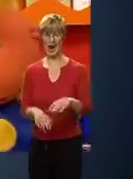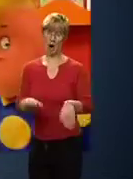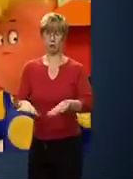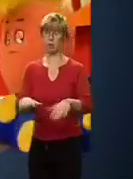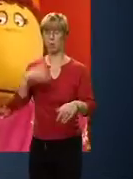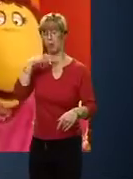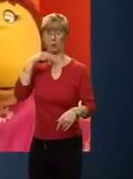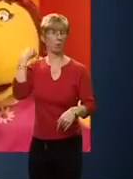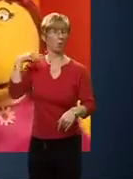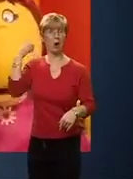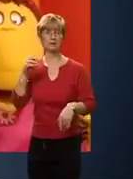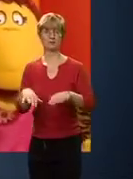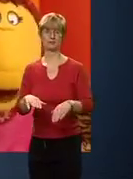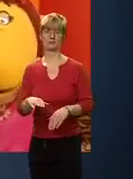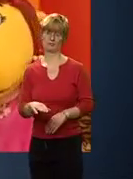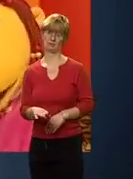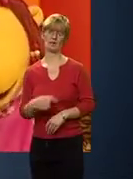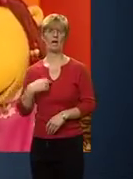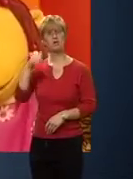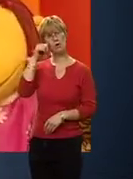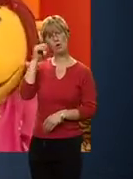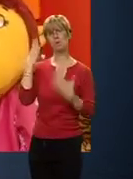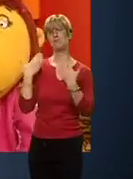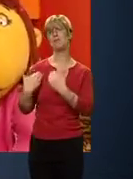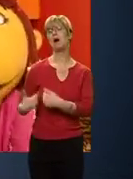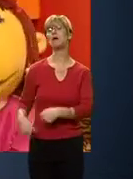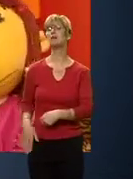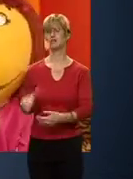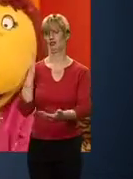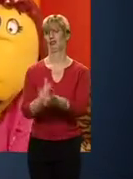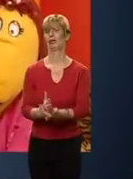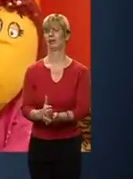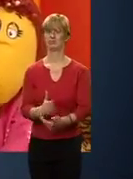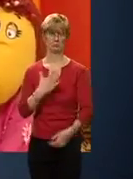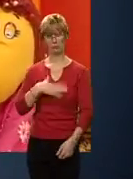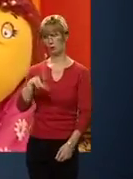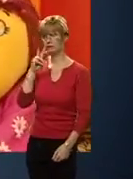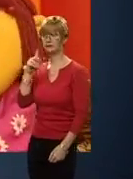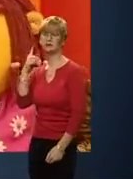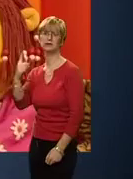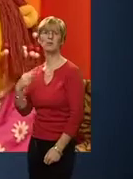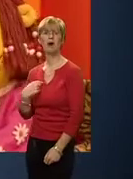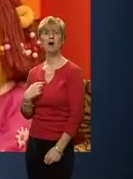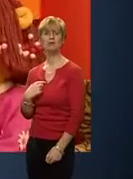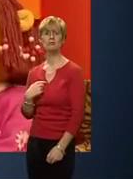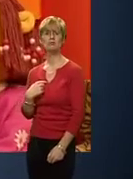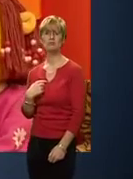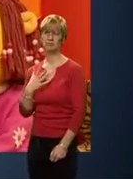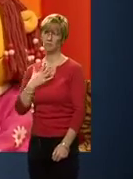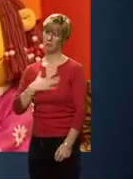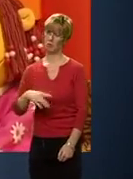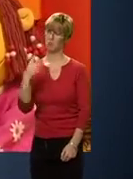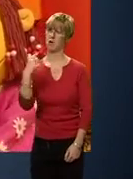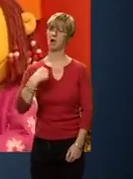Oh, I know mermaids are real. I wish I could see one. Oh, yes, I wish I could